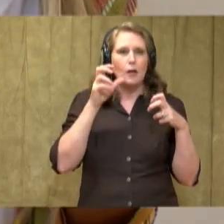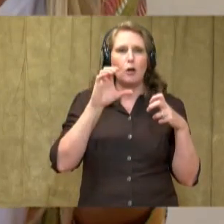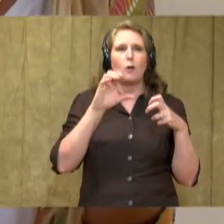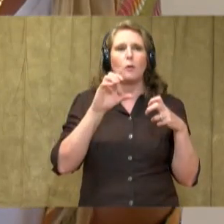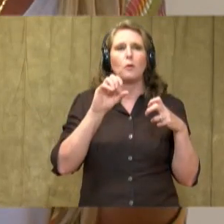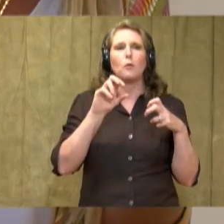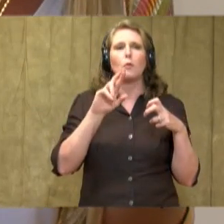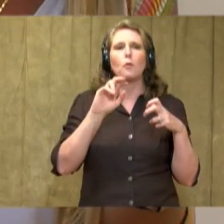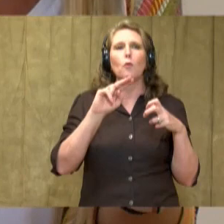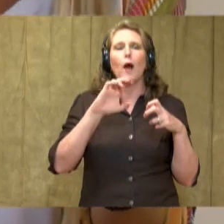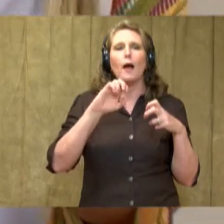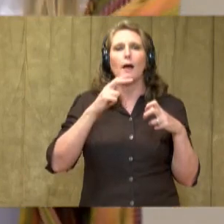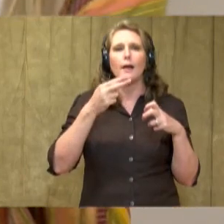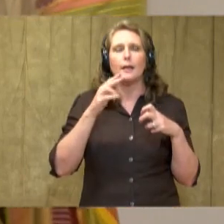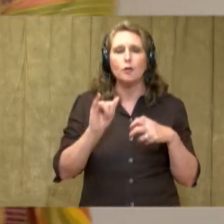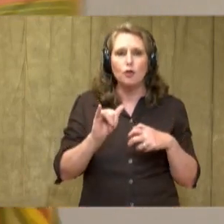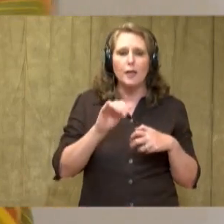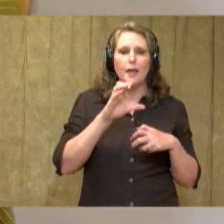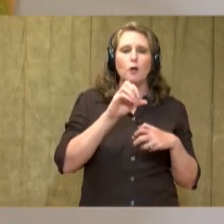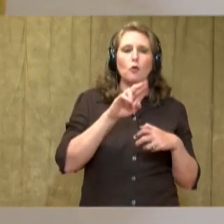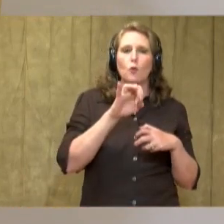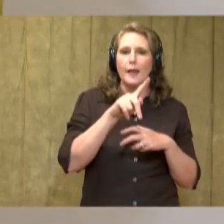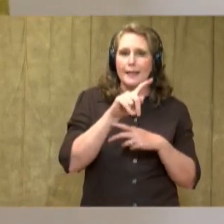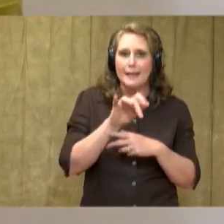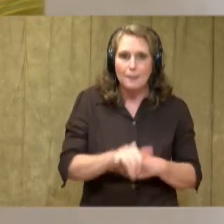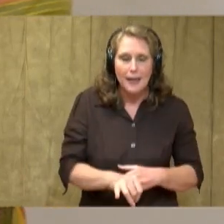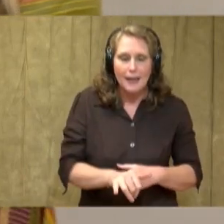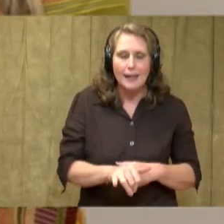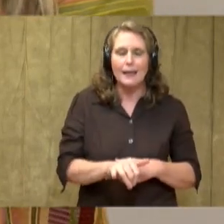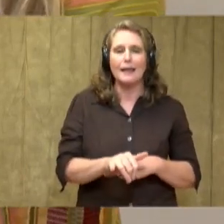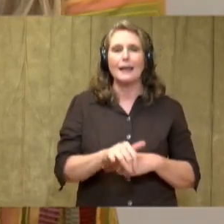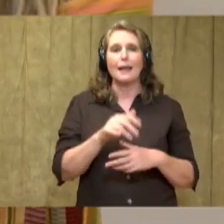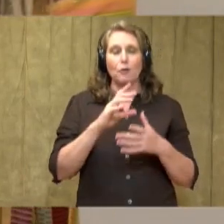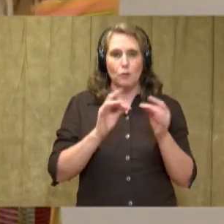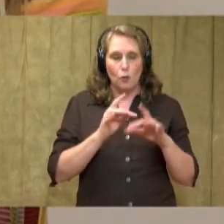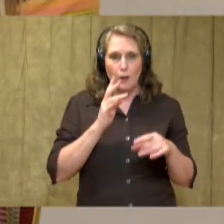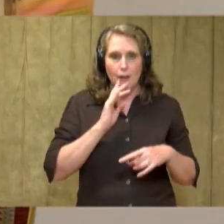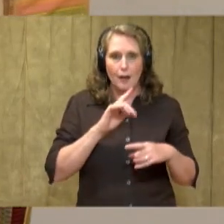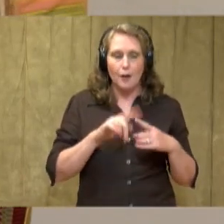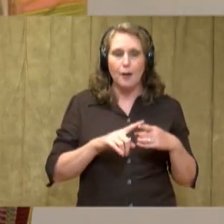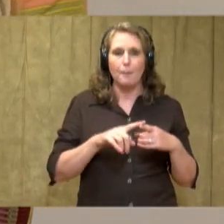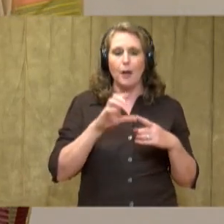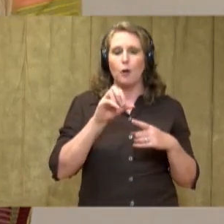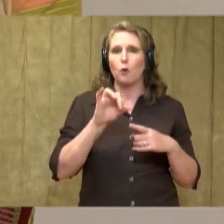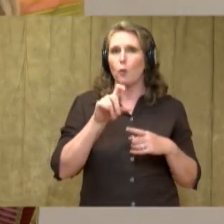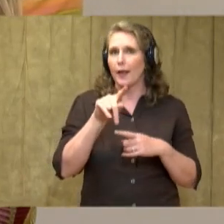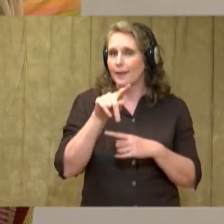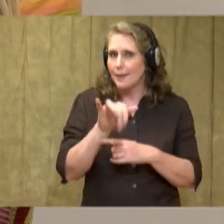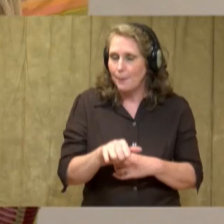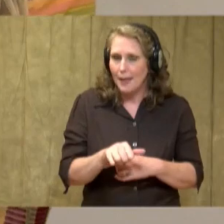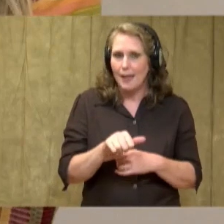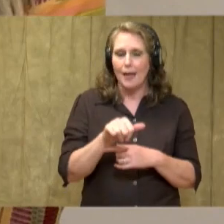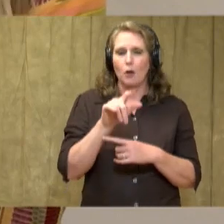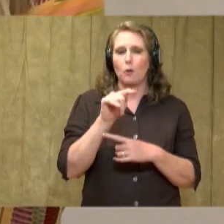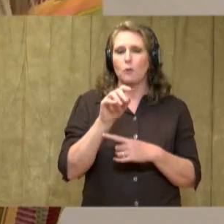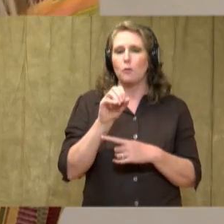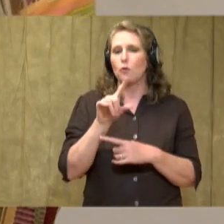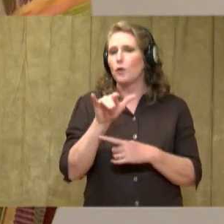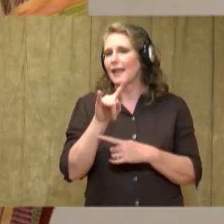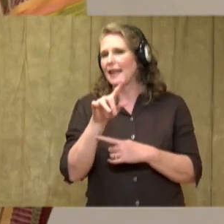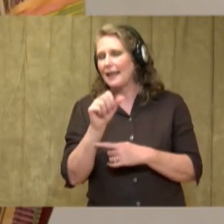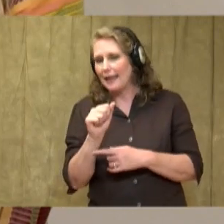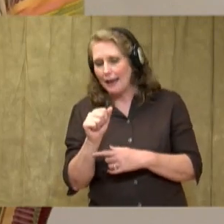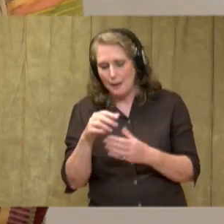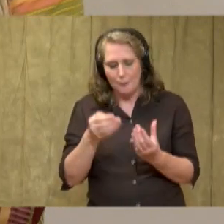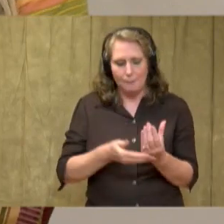very crispy. That's right, okay. It talked in our story about some crispy tortillas. All right, so the